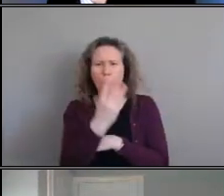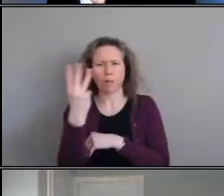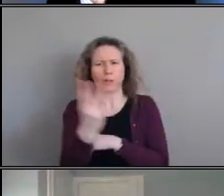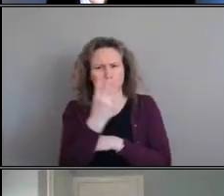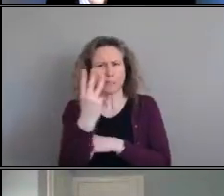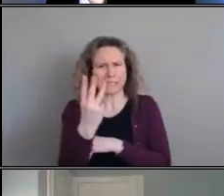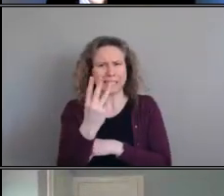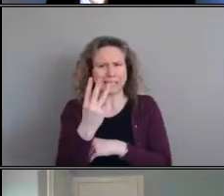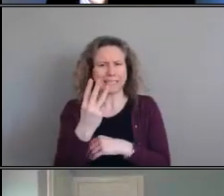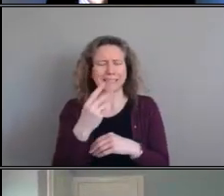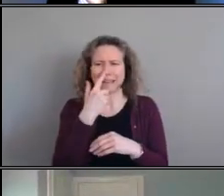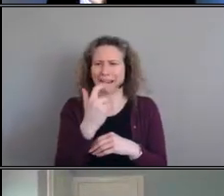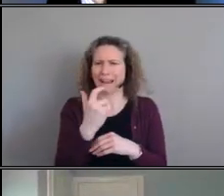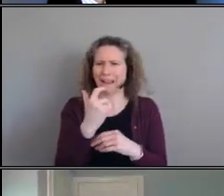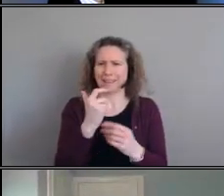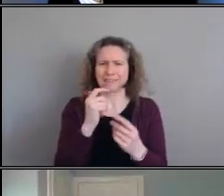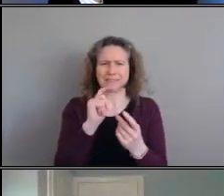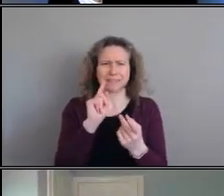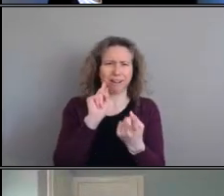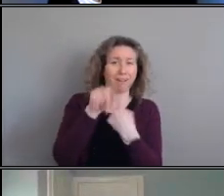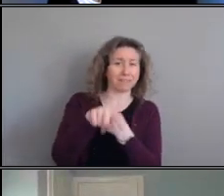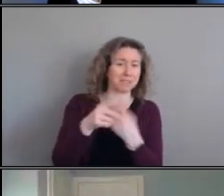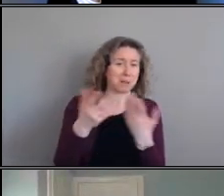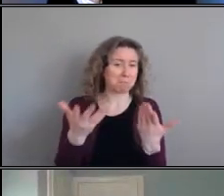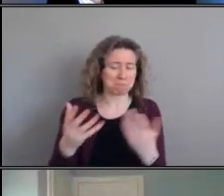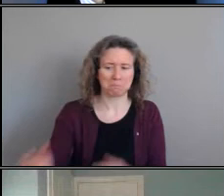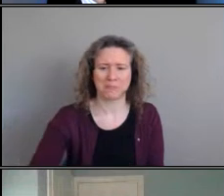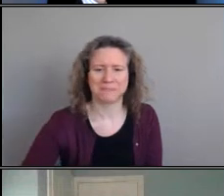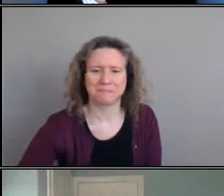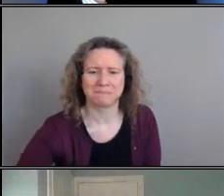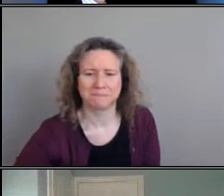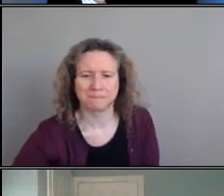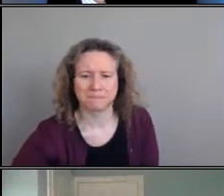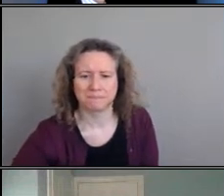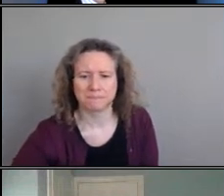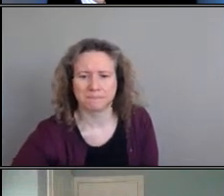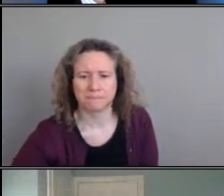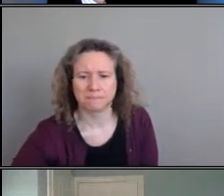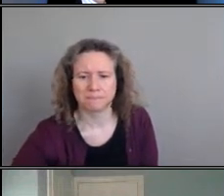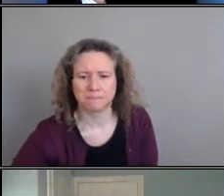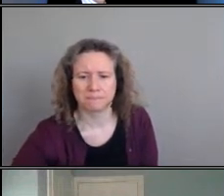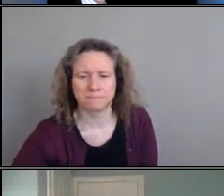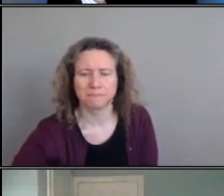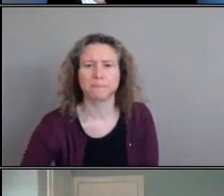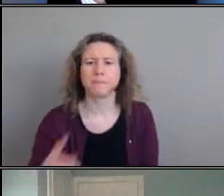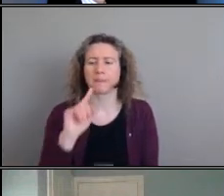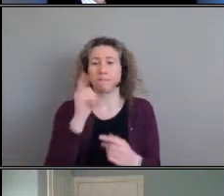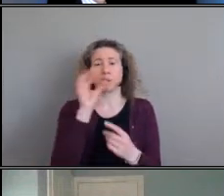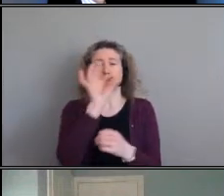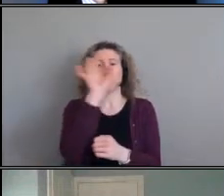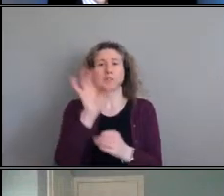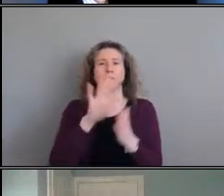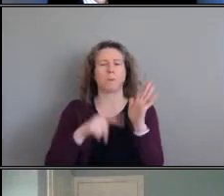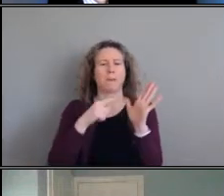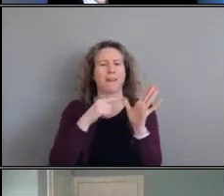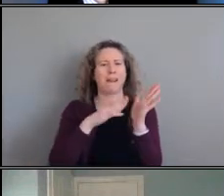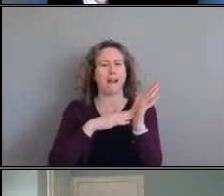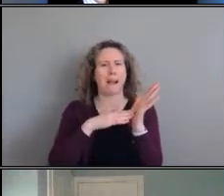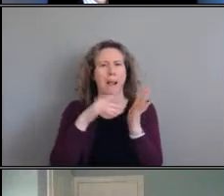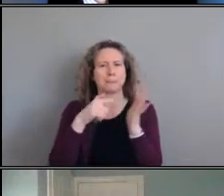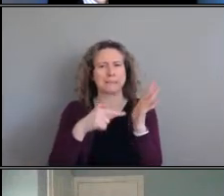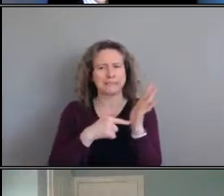would be able to have a crack at. This one is from Amit, and it really, I